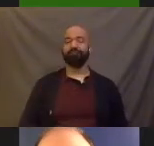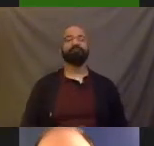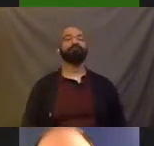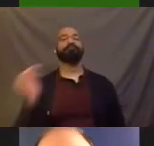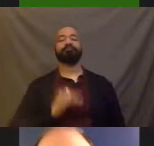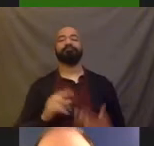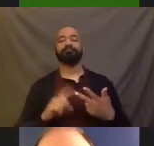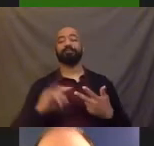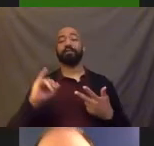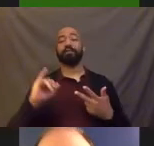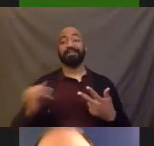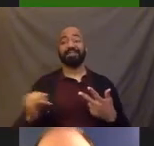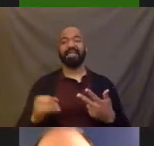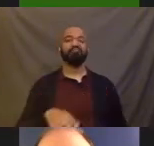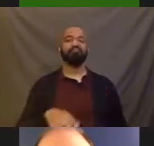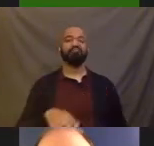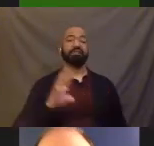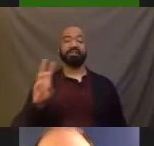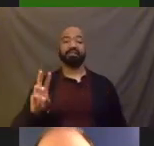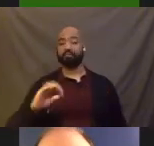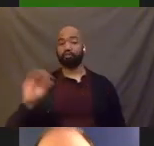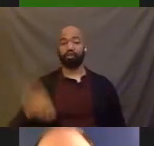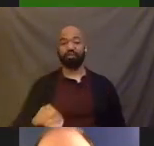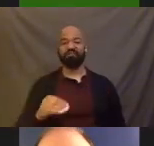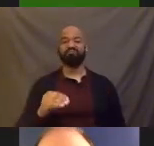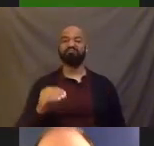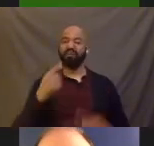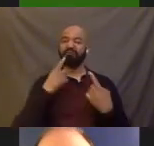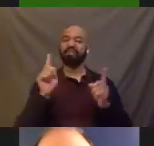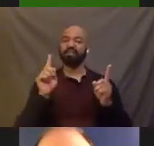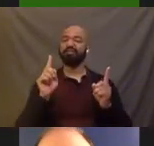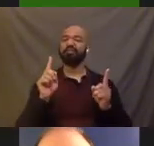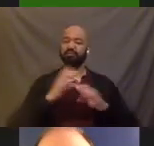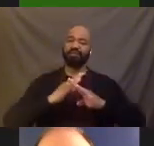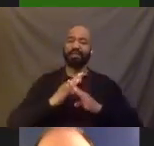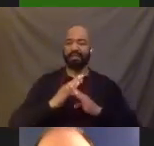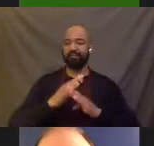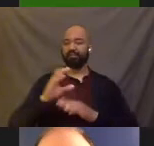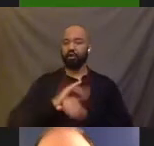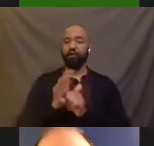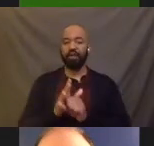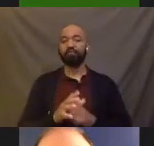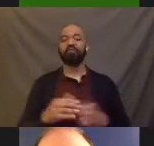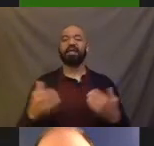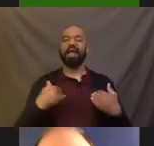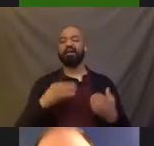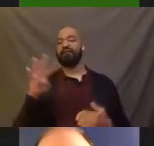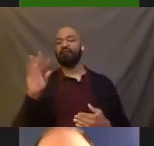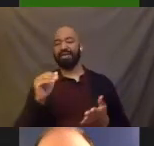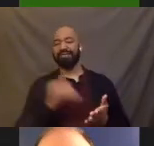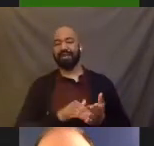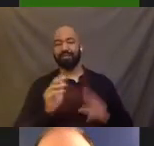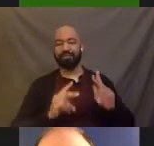was 66% effective. And their study had about 40,000 people, and